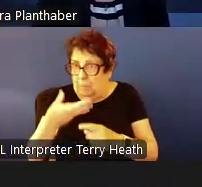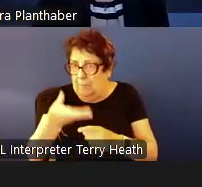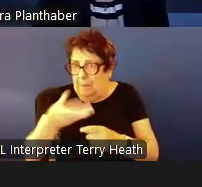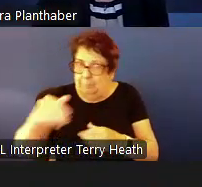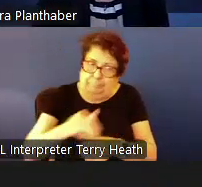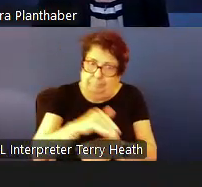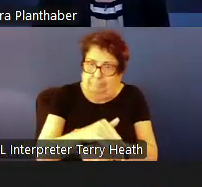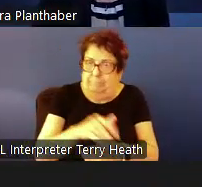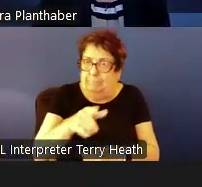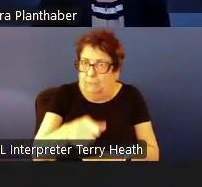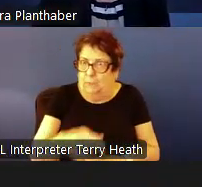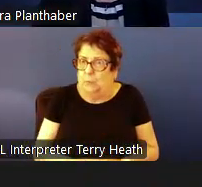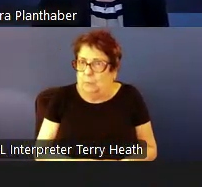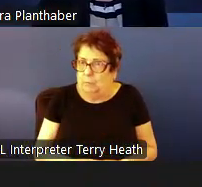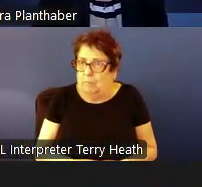which is